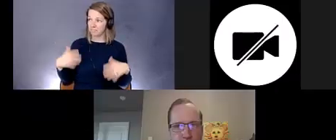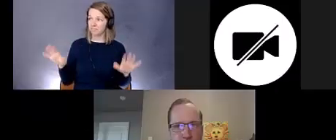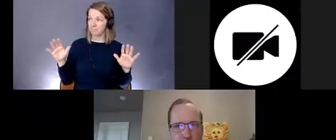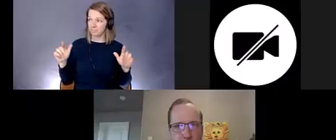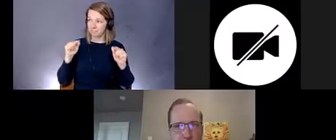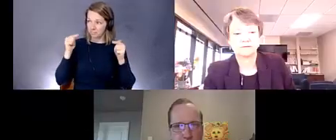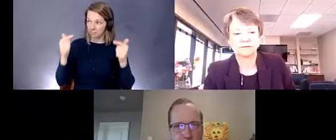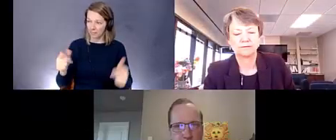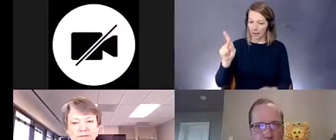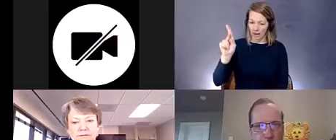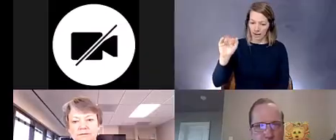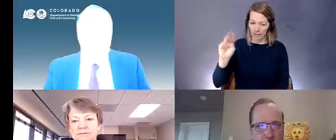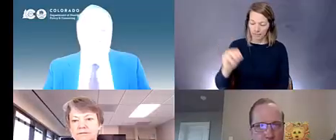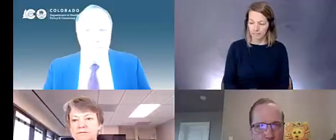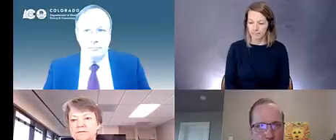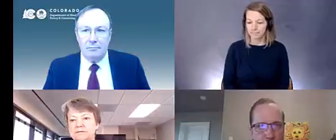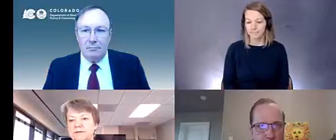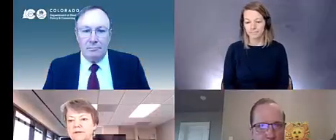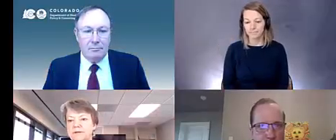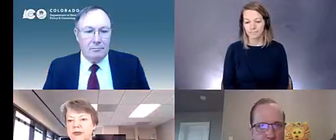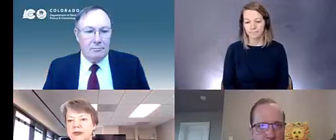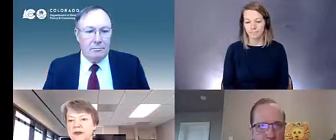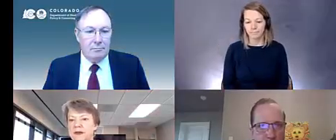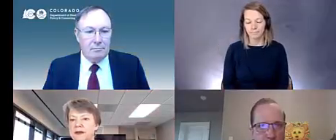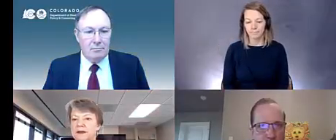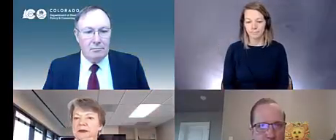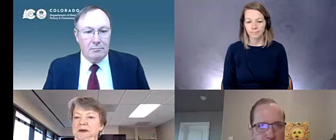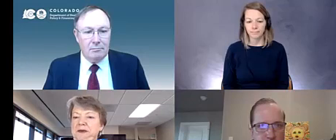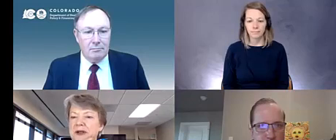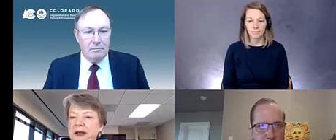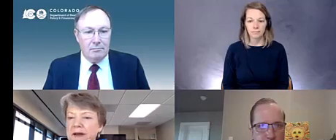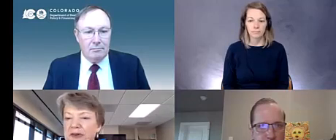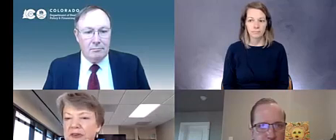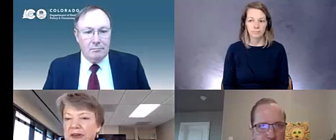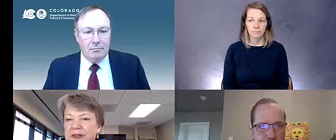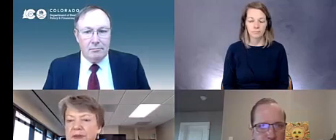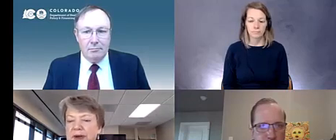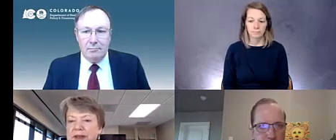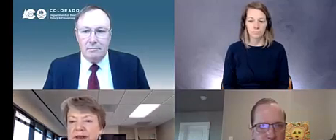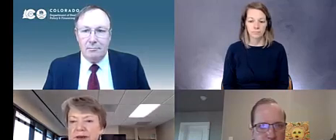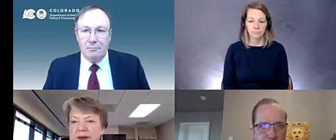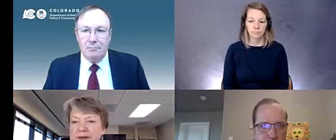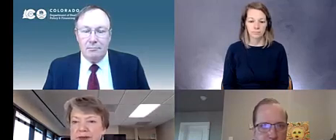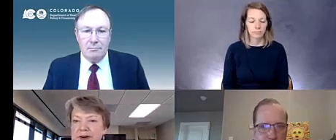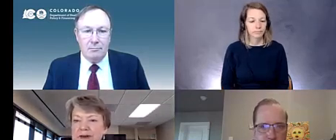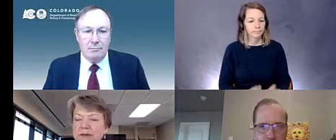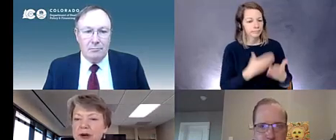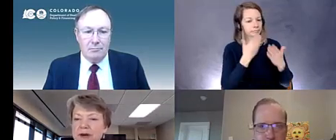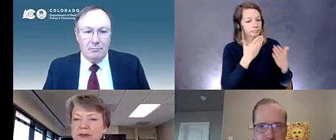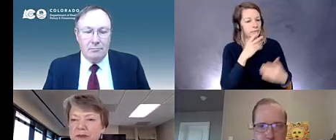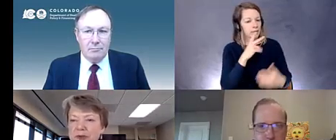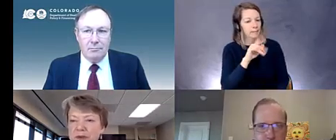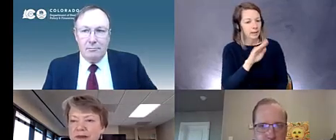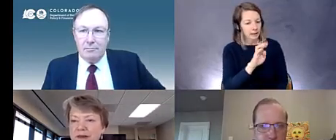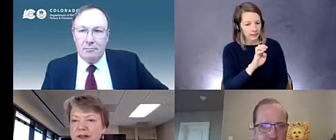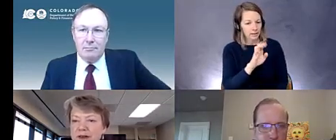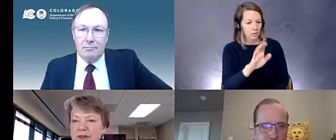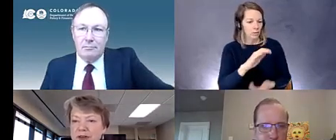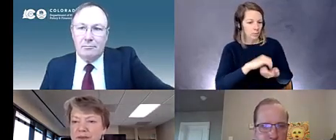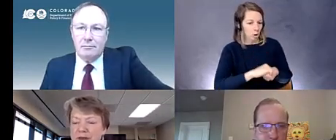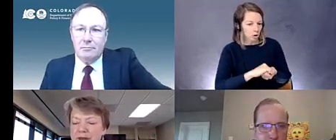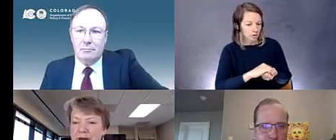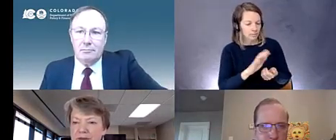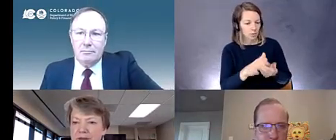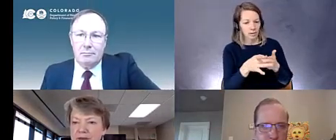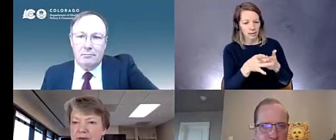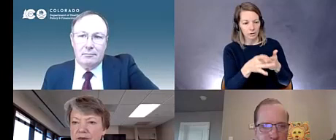it back to you, and you can go on to your next panel. Well, I appreciate that, Mike. Thank you again for your partnership and amazing